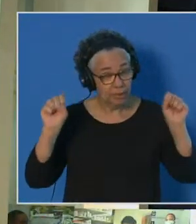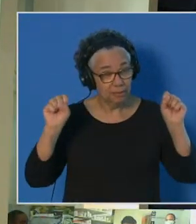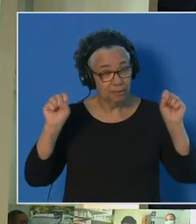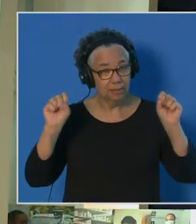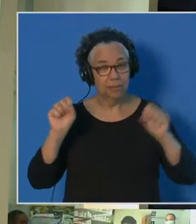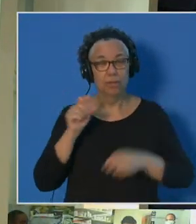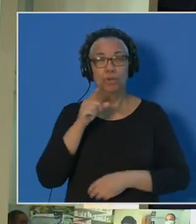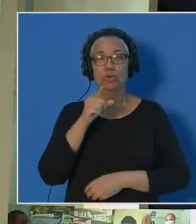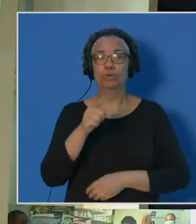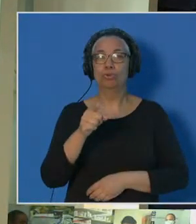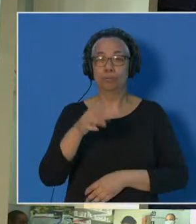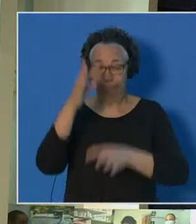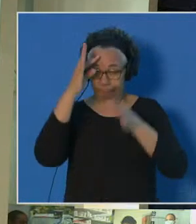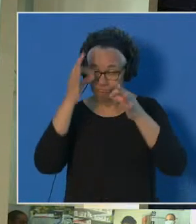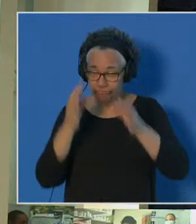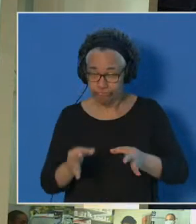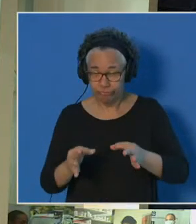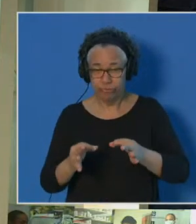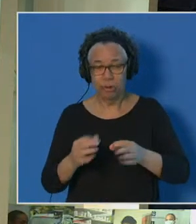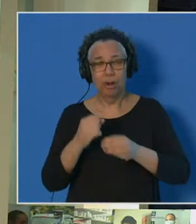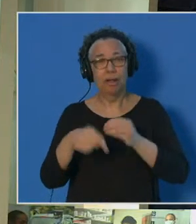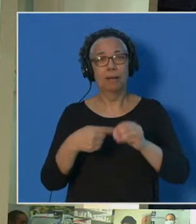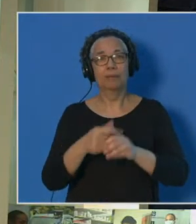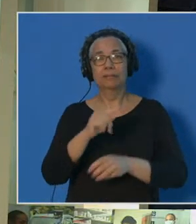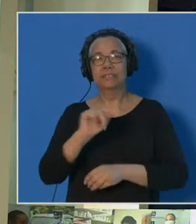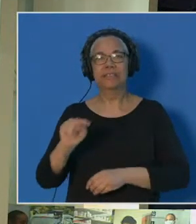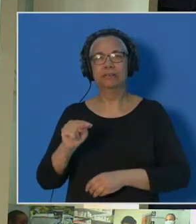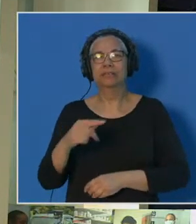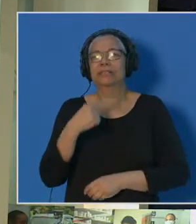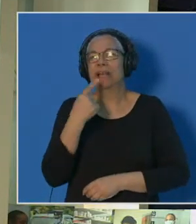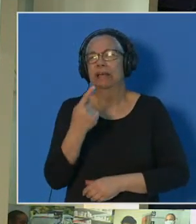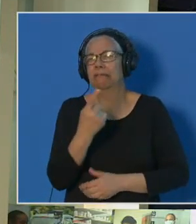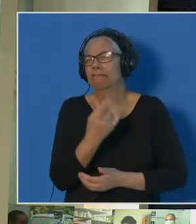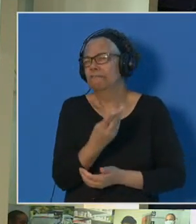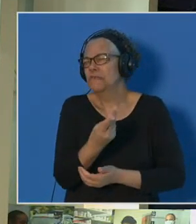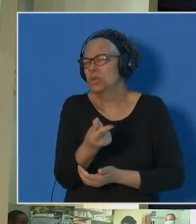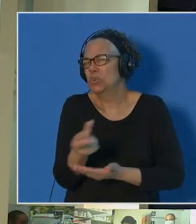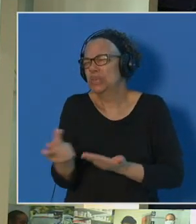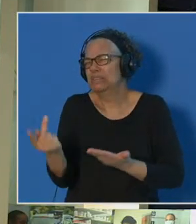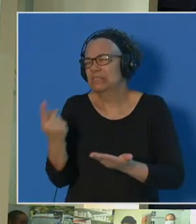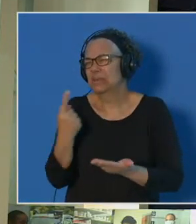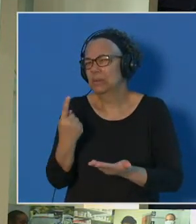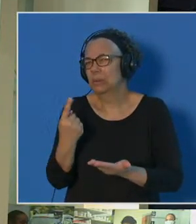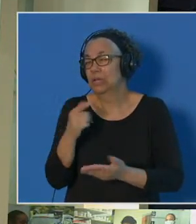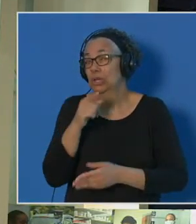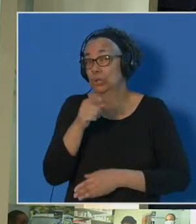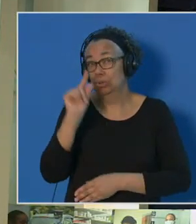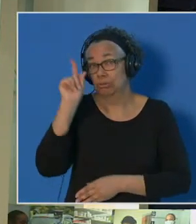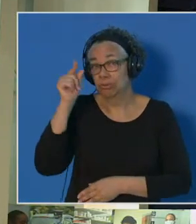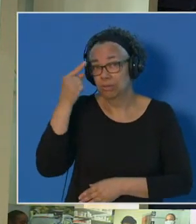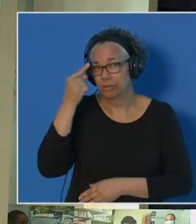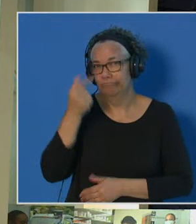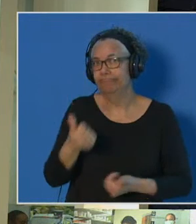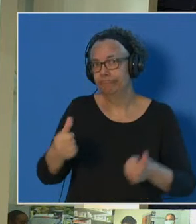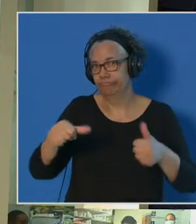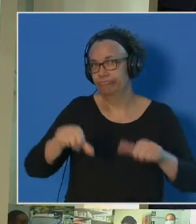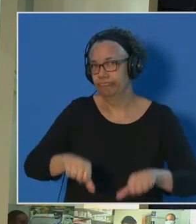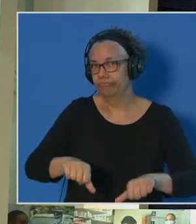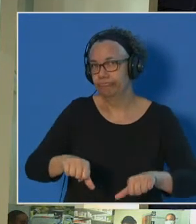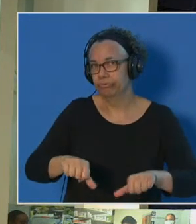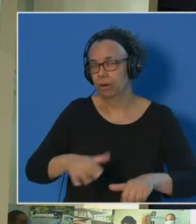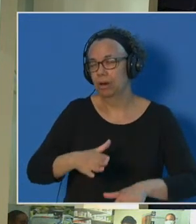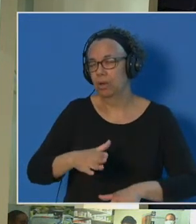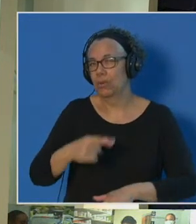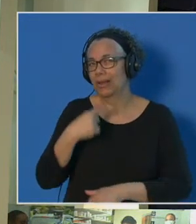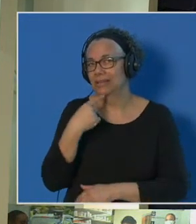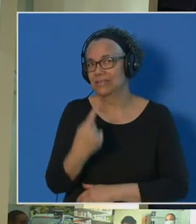you've today confirmed what TNM reported a number of weeks ago, but you denied. And my